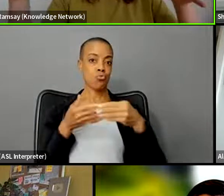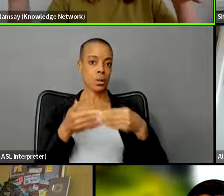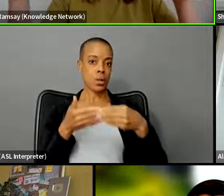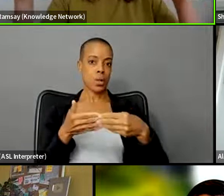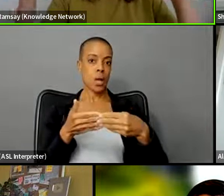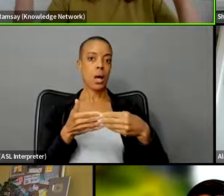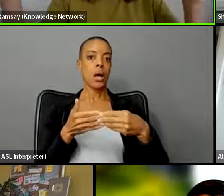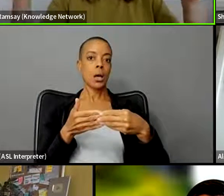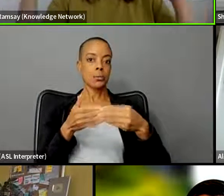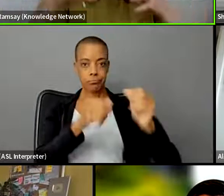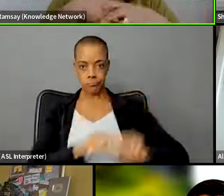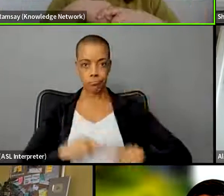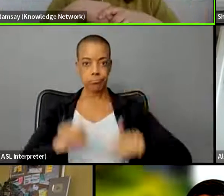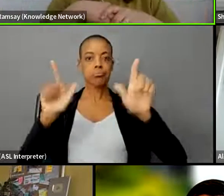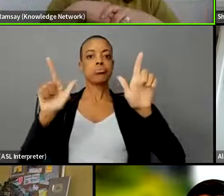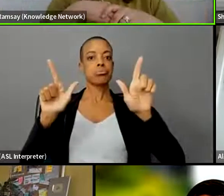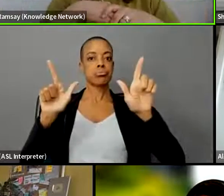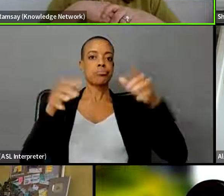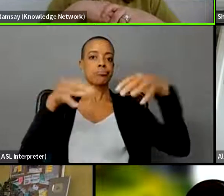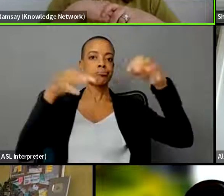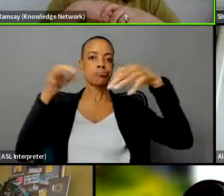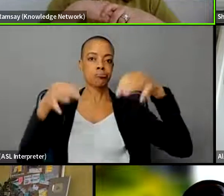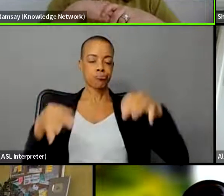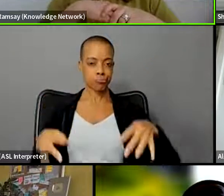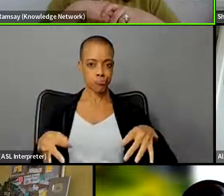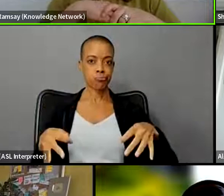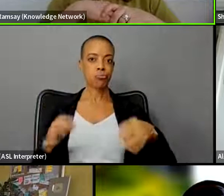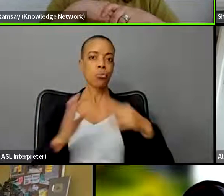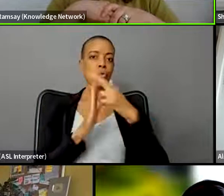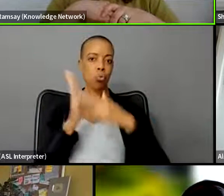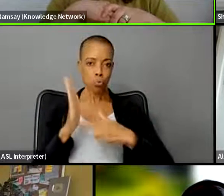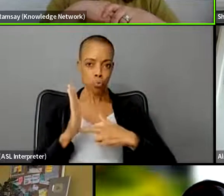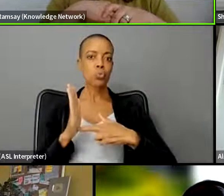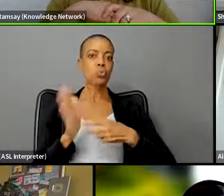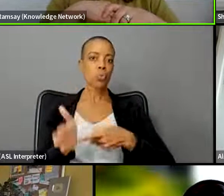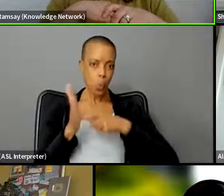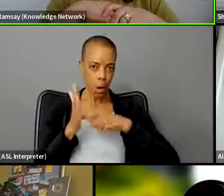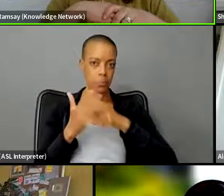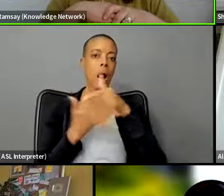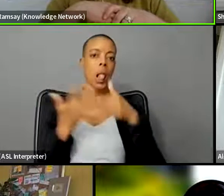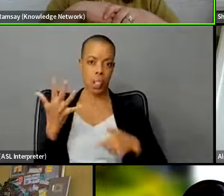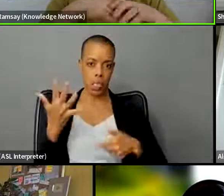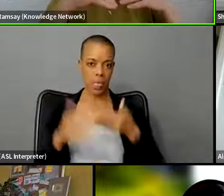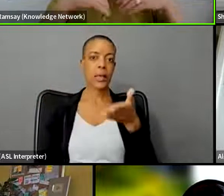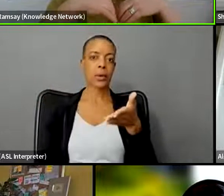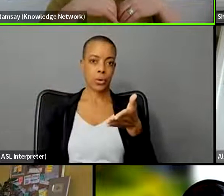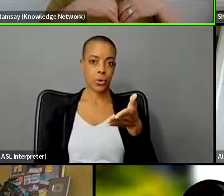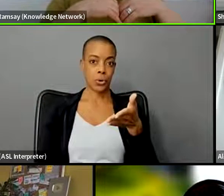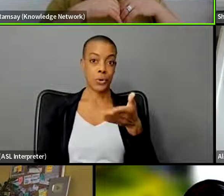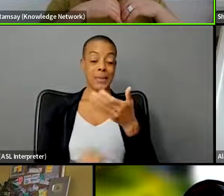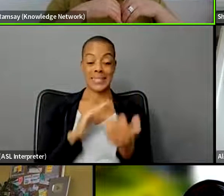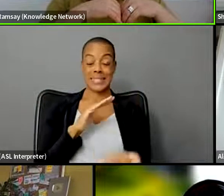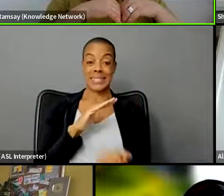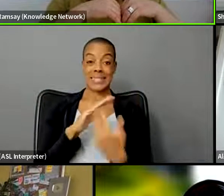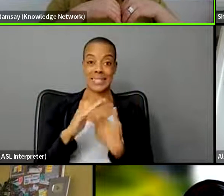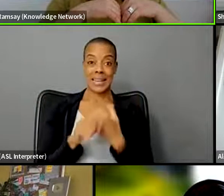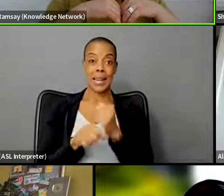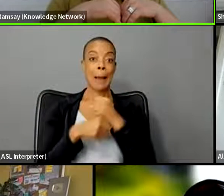going to bring up all of the information that you're going to require. So to send it to us, it's